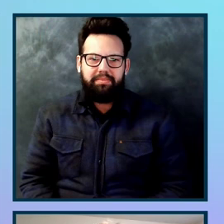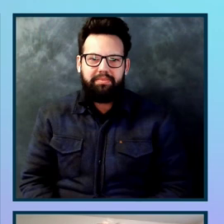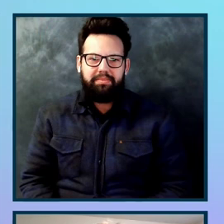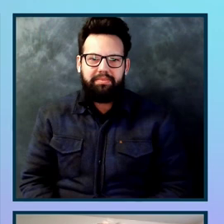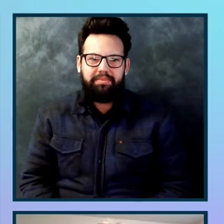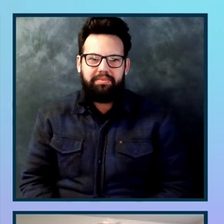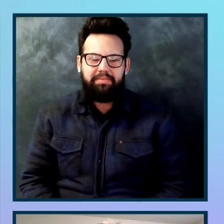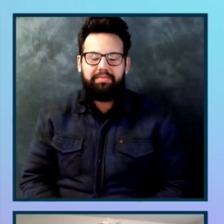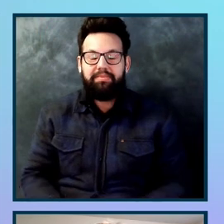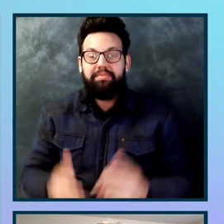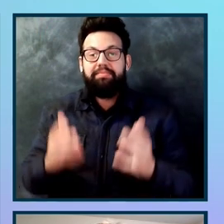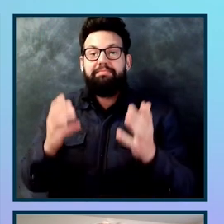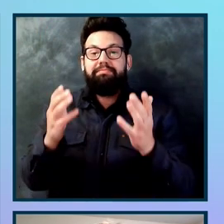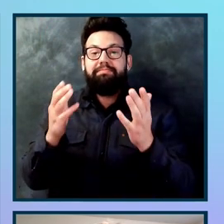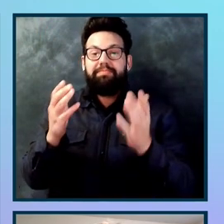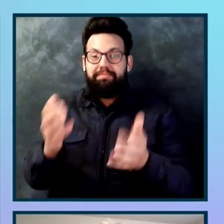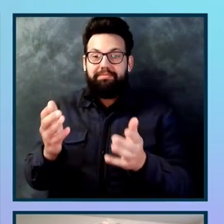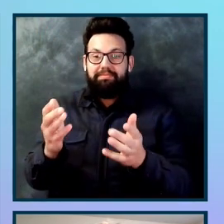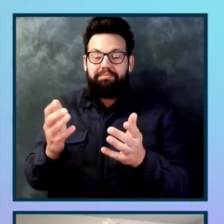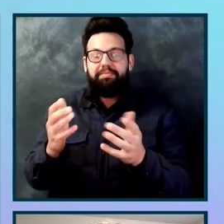Meanwhile, back on the PowerPoint,